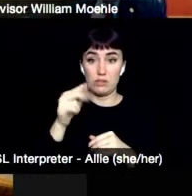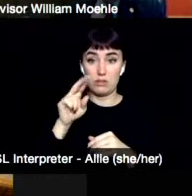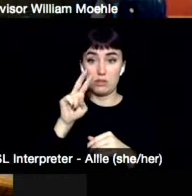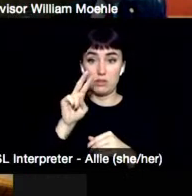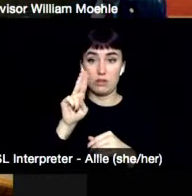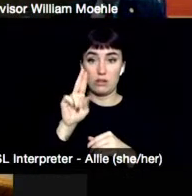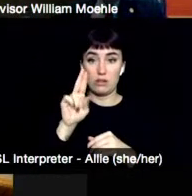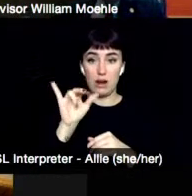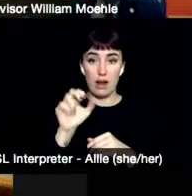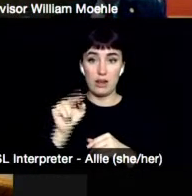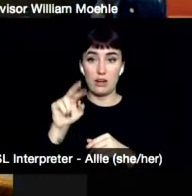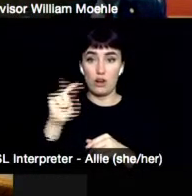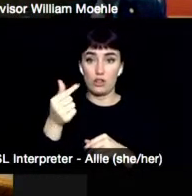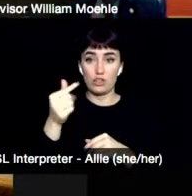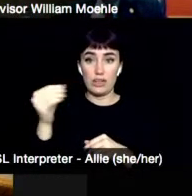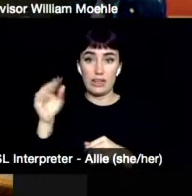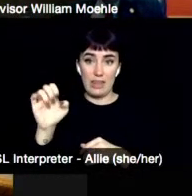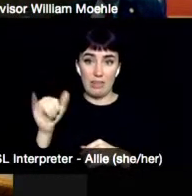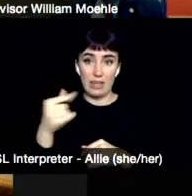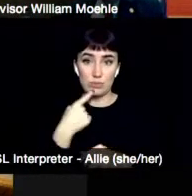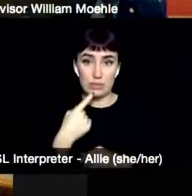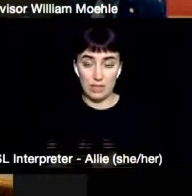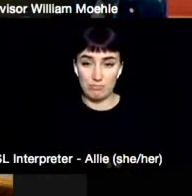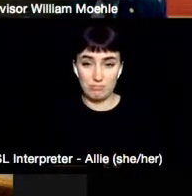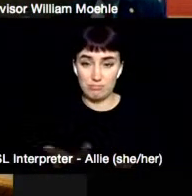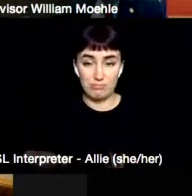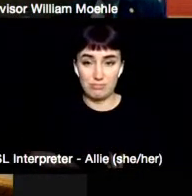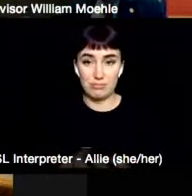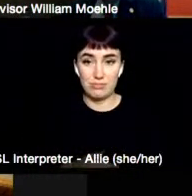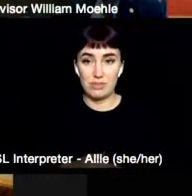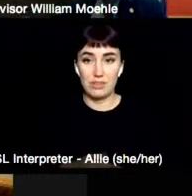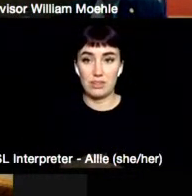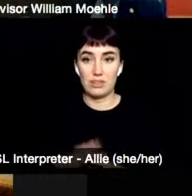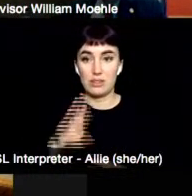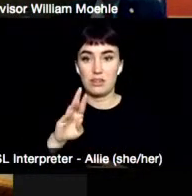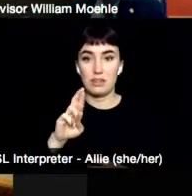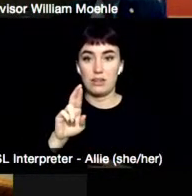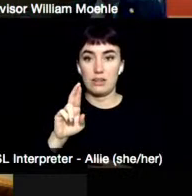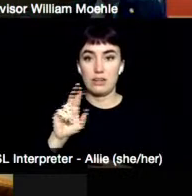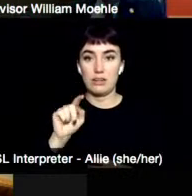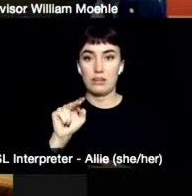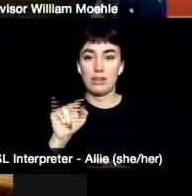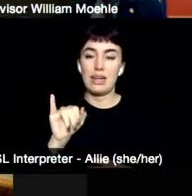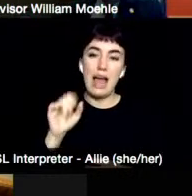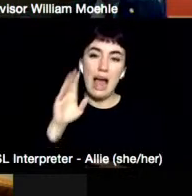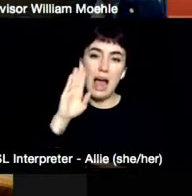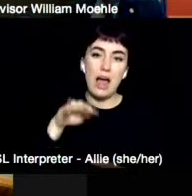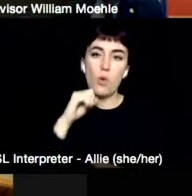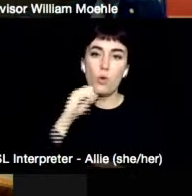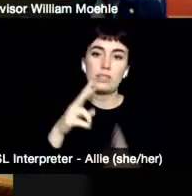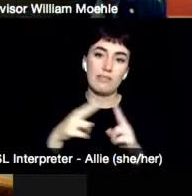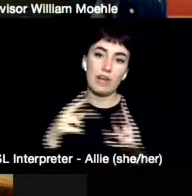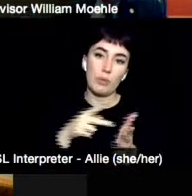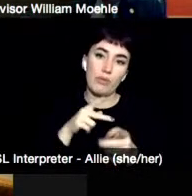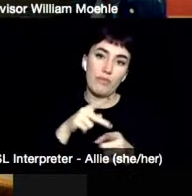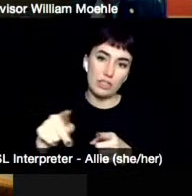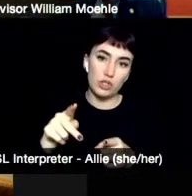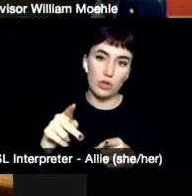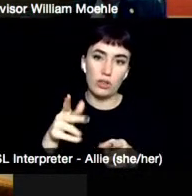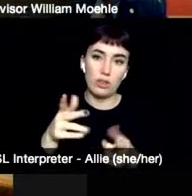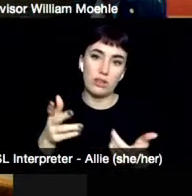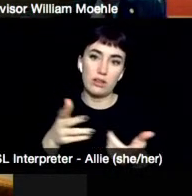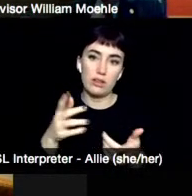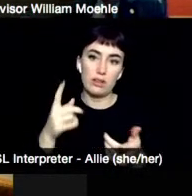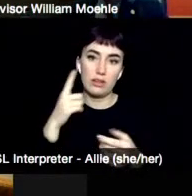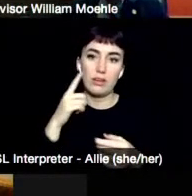to RG&E said. Yes, And I know it wasn't a quoting, very, actually, I wasn't a very quoting, and I'm- professional, and I think